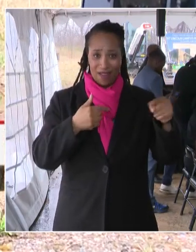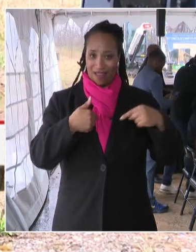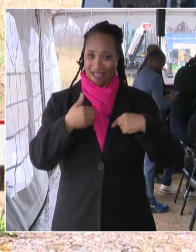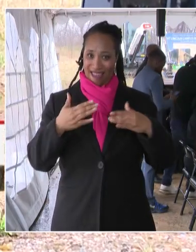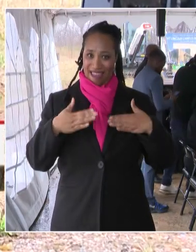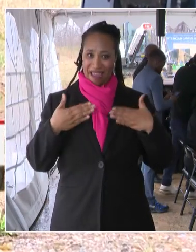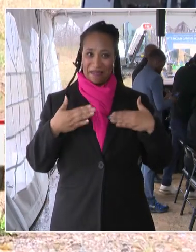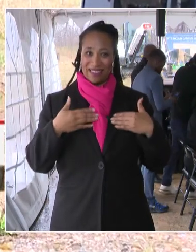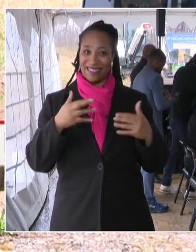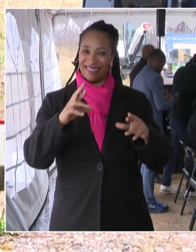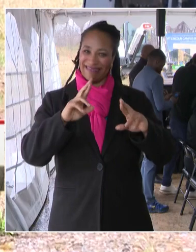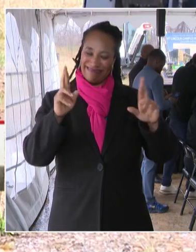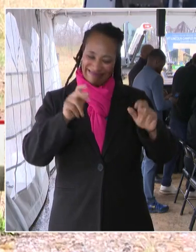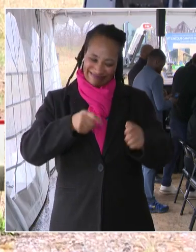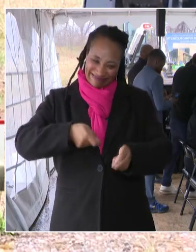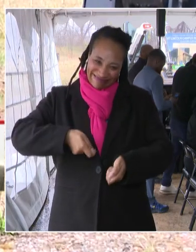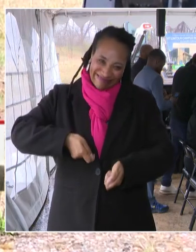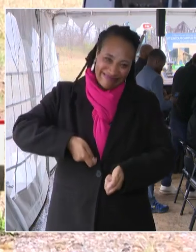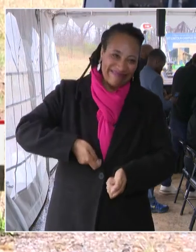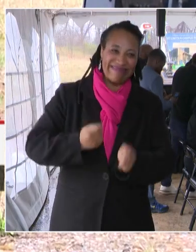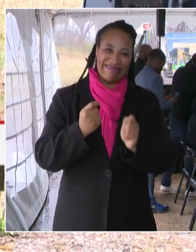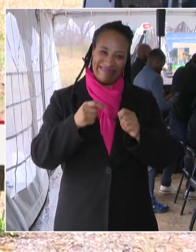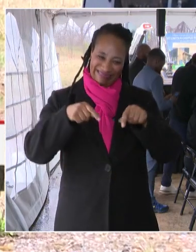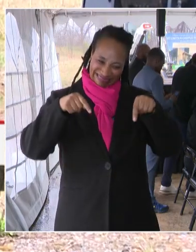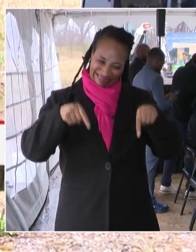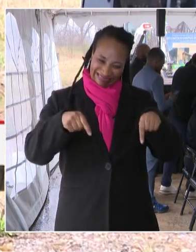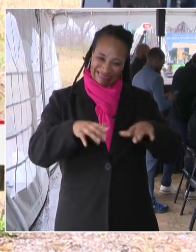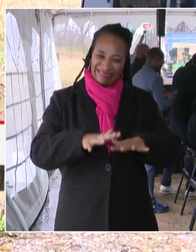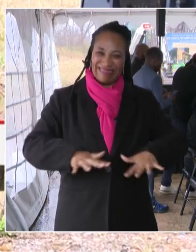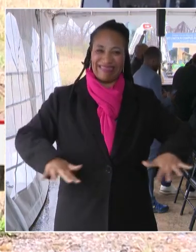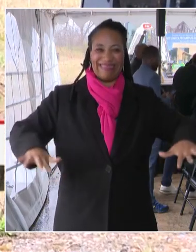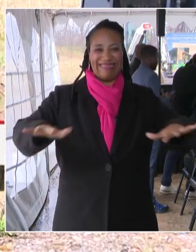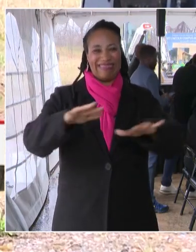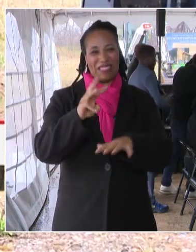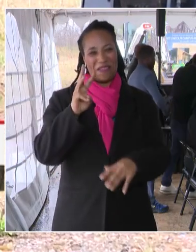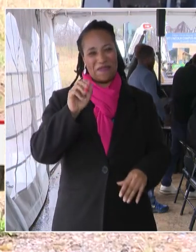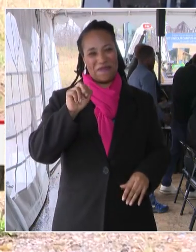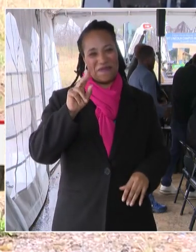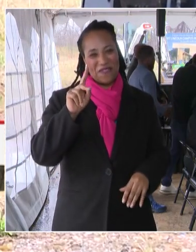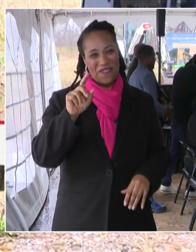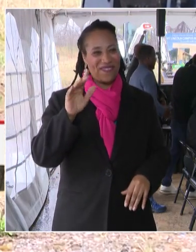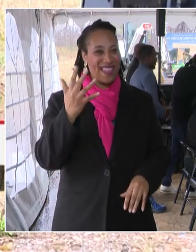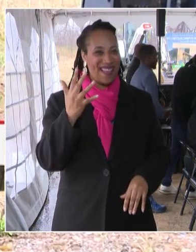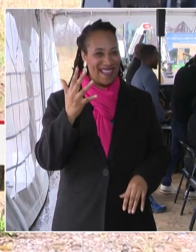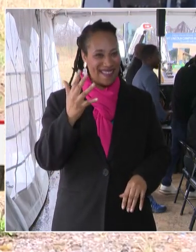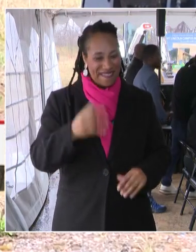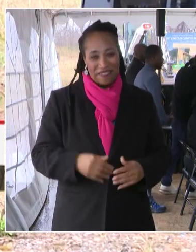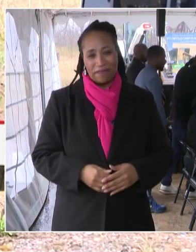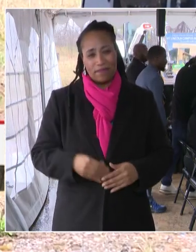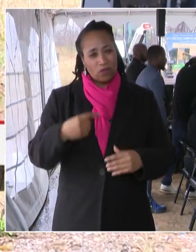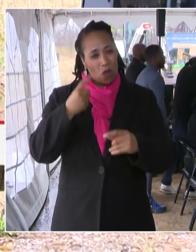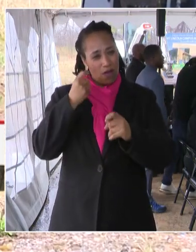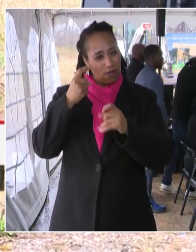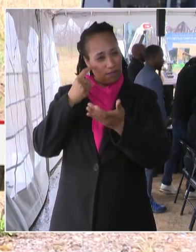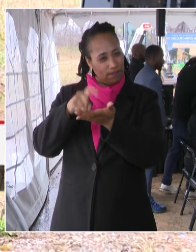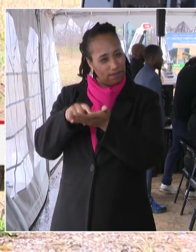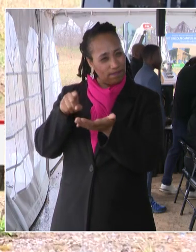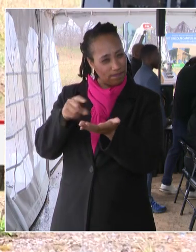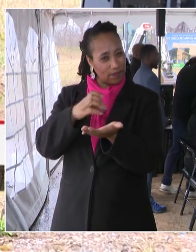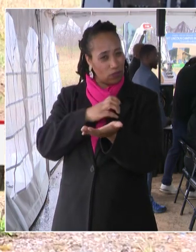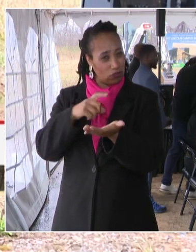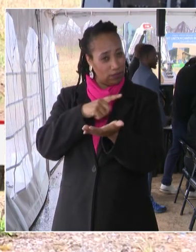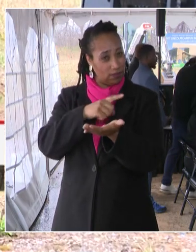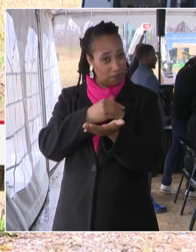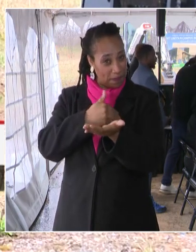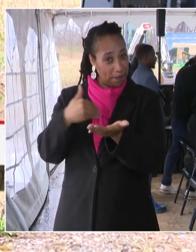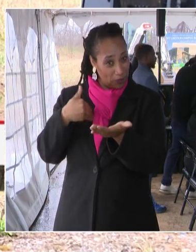I want to acknowledge your council member, Zachary Parker, at-large council member Kenyon McDuffie. I